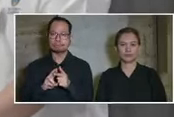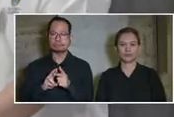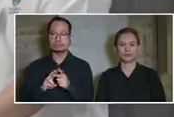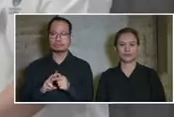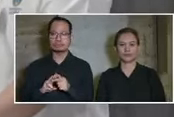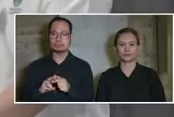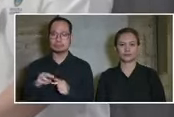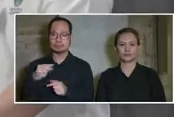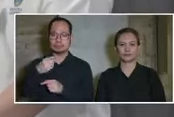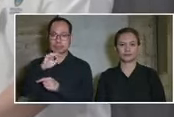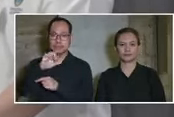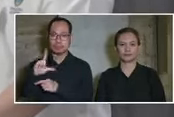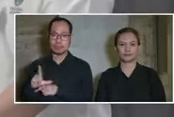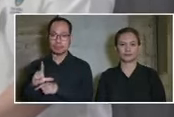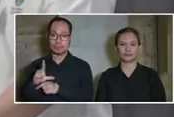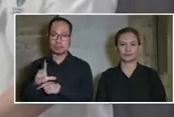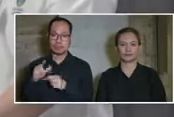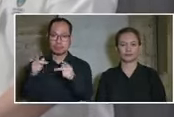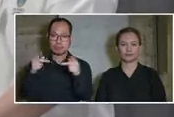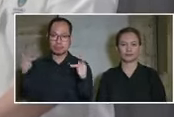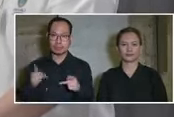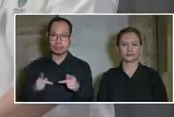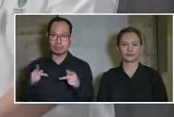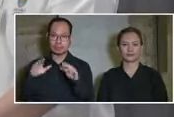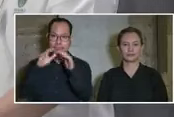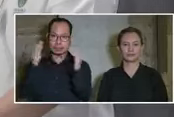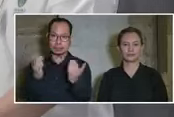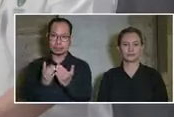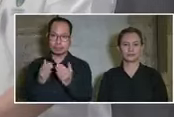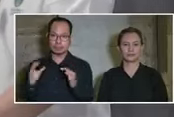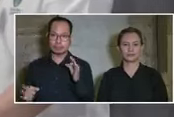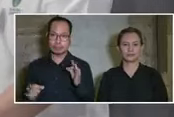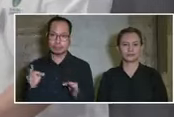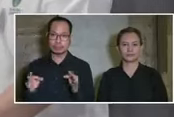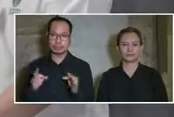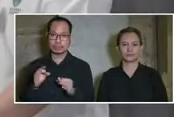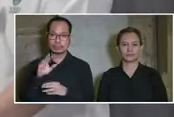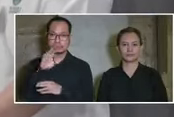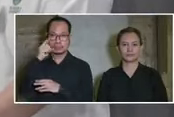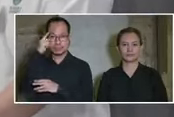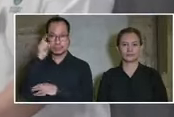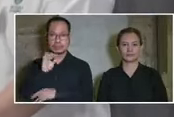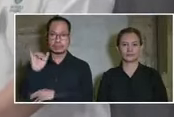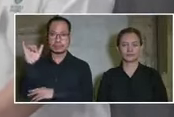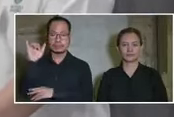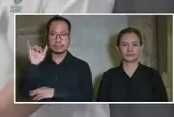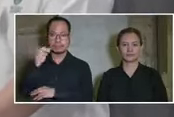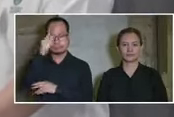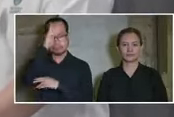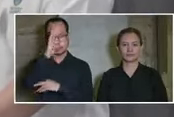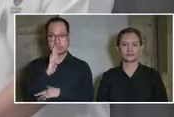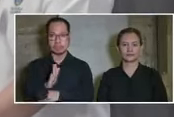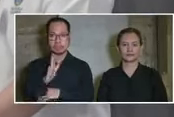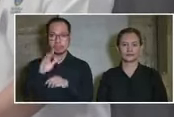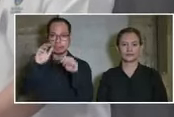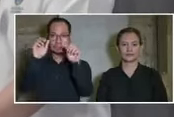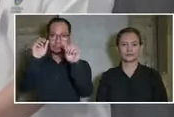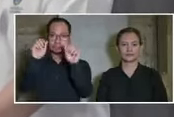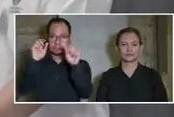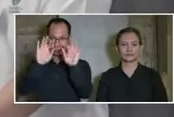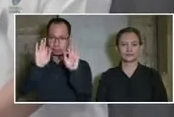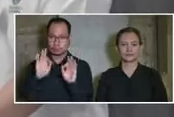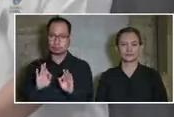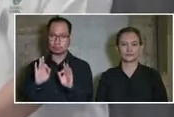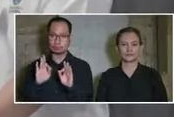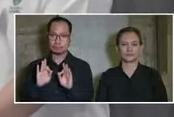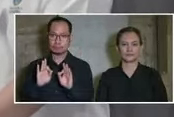netherworld on earth, for justice is undying. For God formed man to